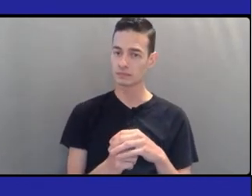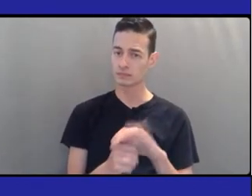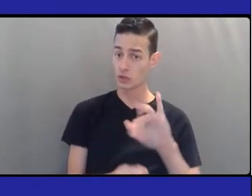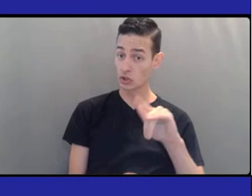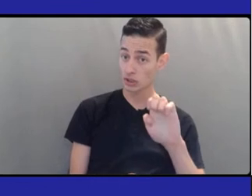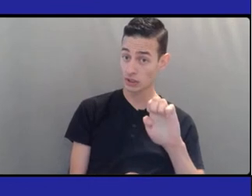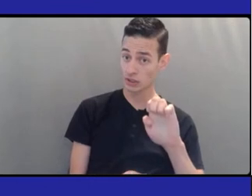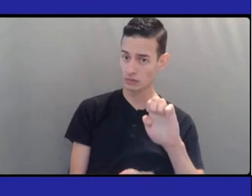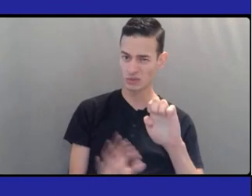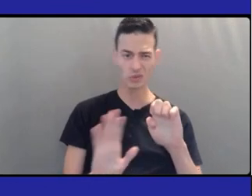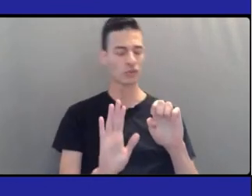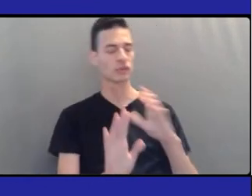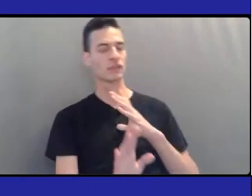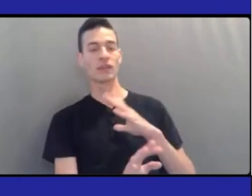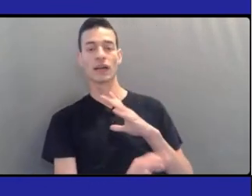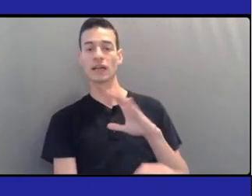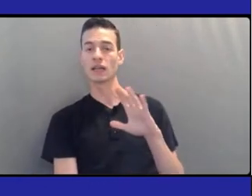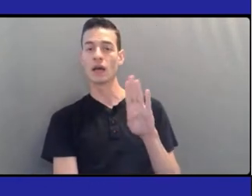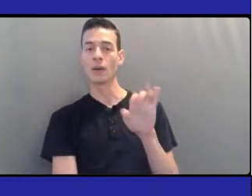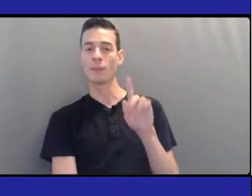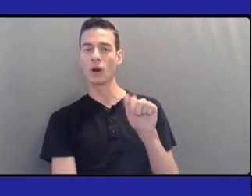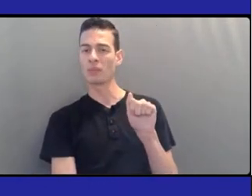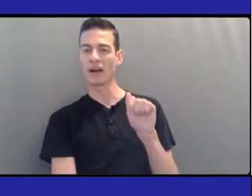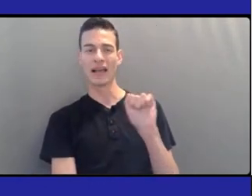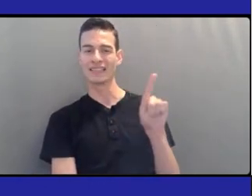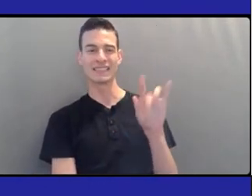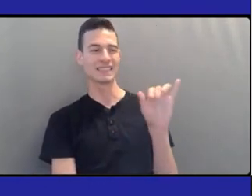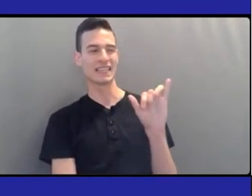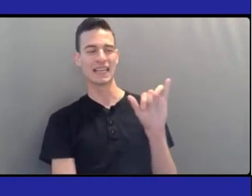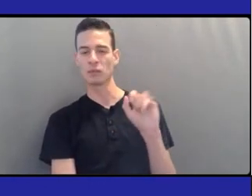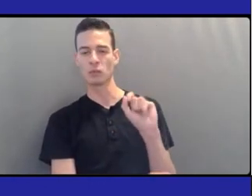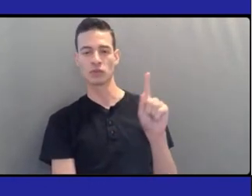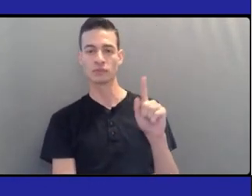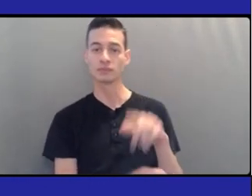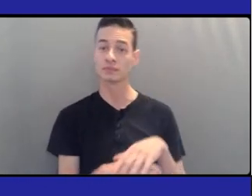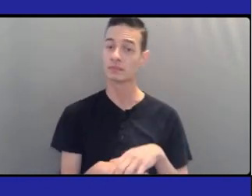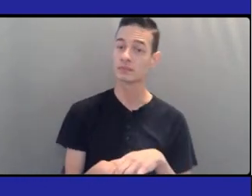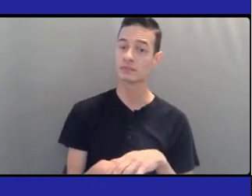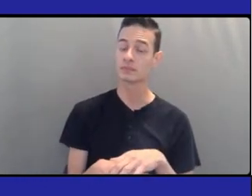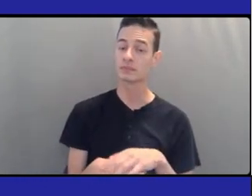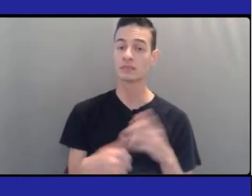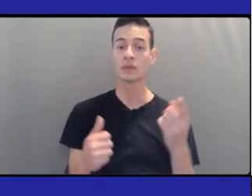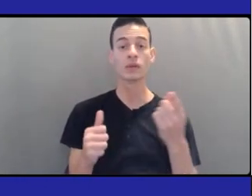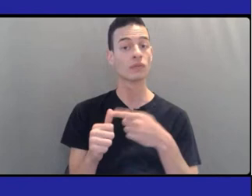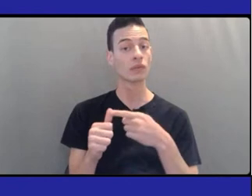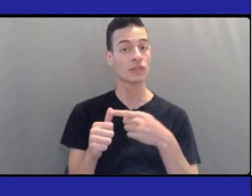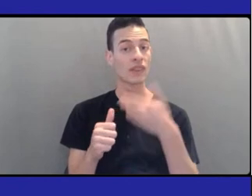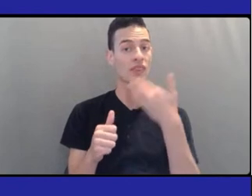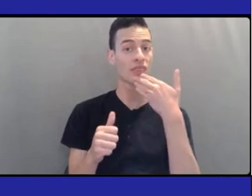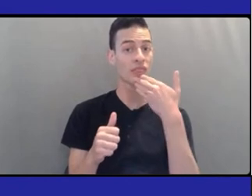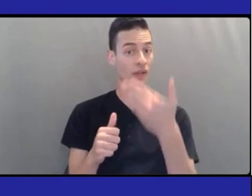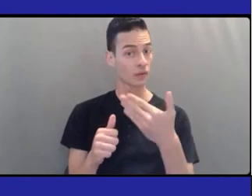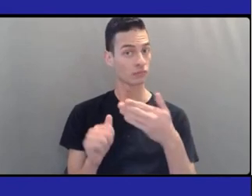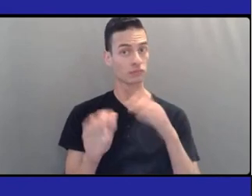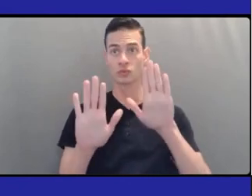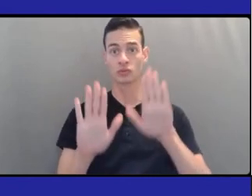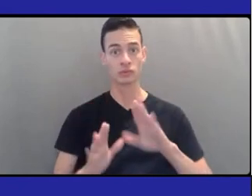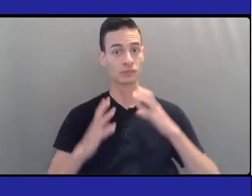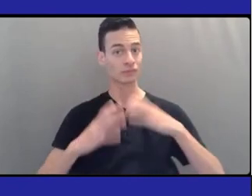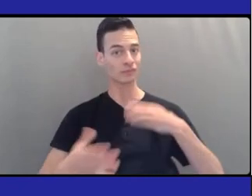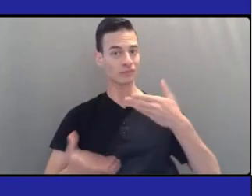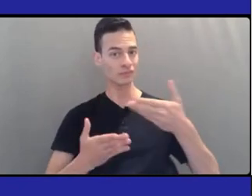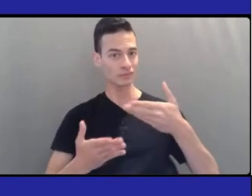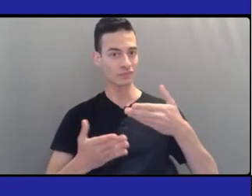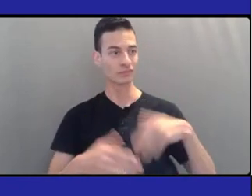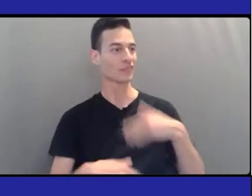covered what I wanted to cover. Oh, okay. So first, let me say thank you for your wonderful customer service that you showed us. Oh, you're welcome. Thank you for